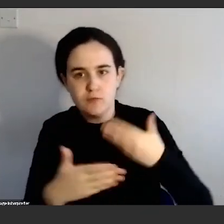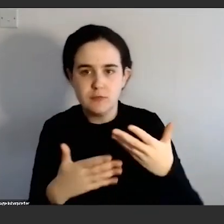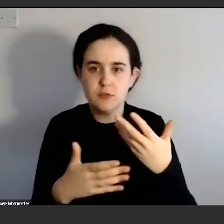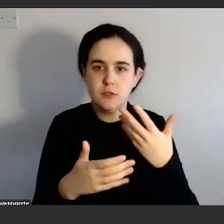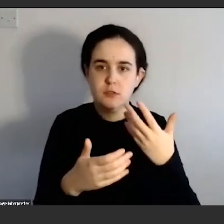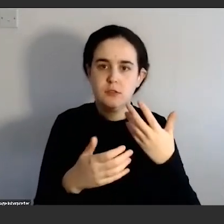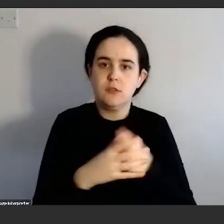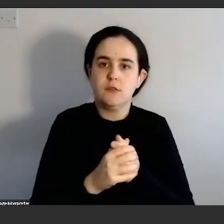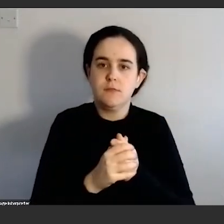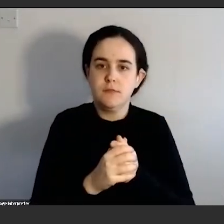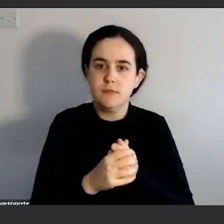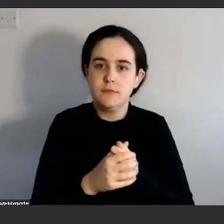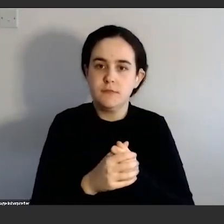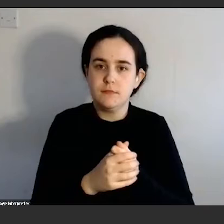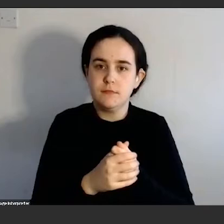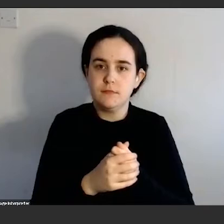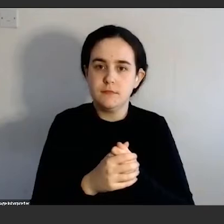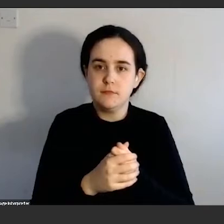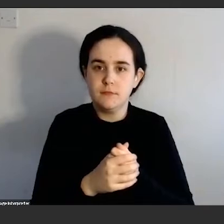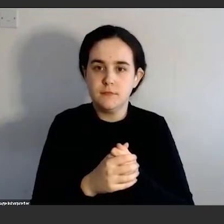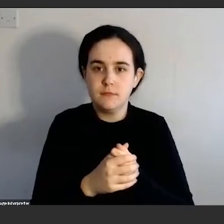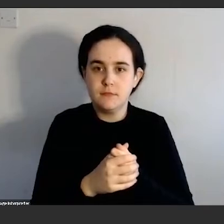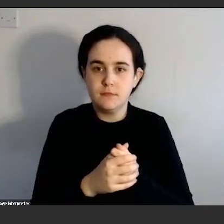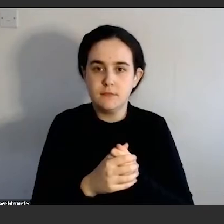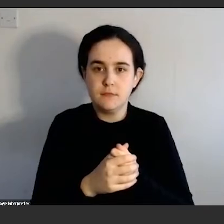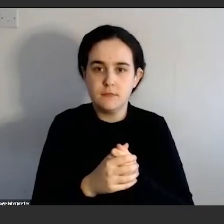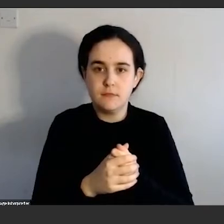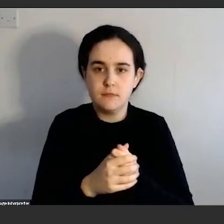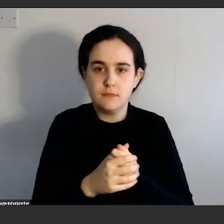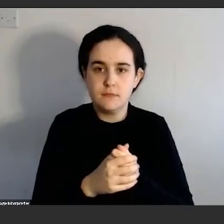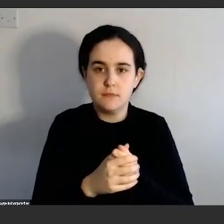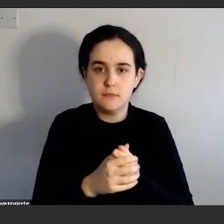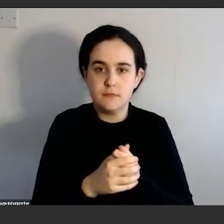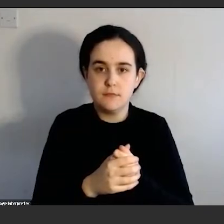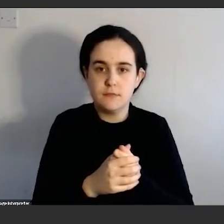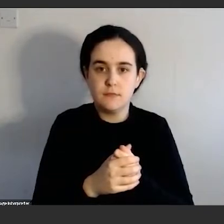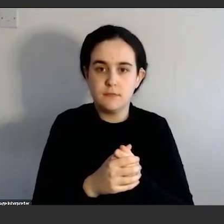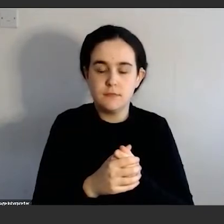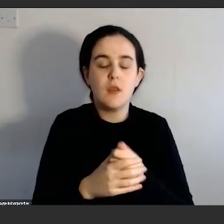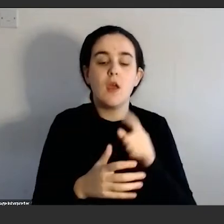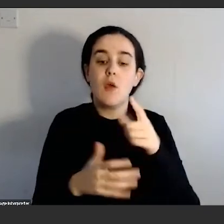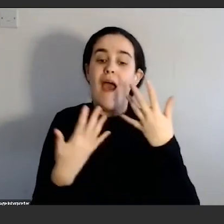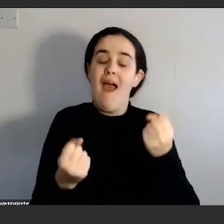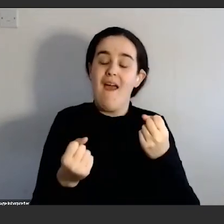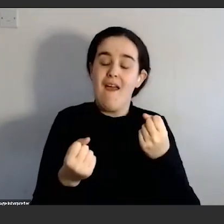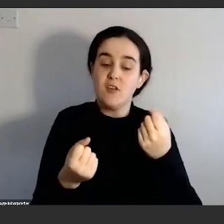have severe disability, especially when you talk about autism, the medication is so